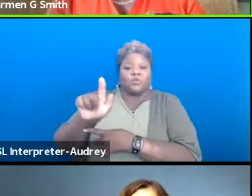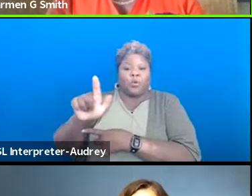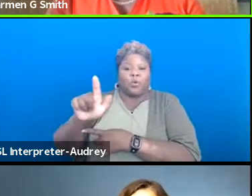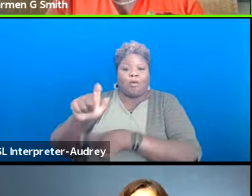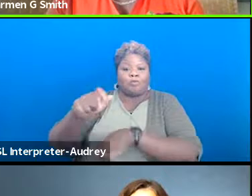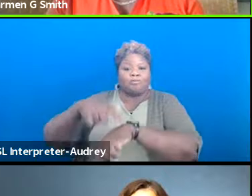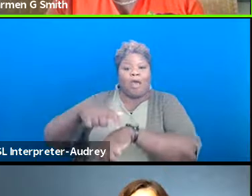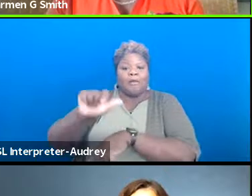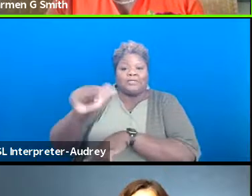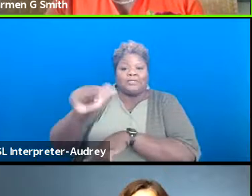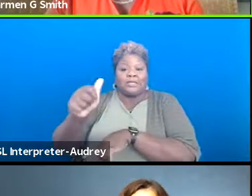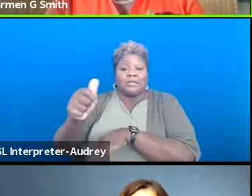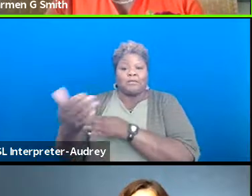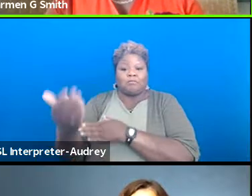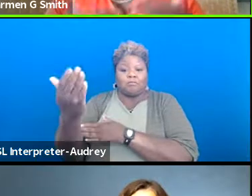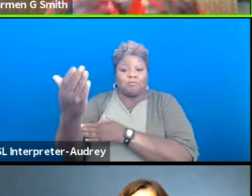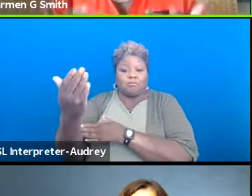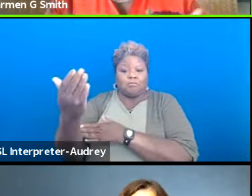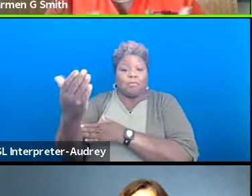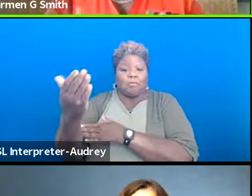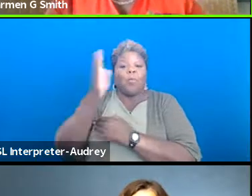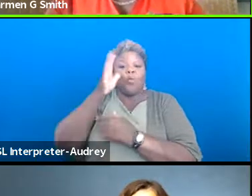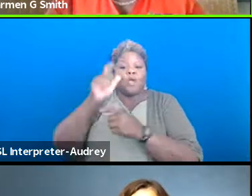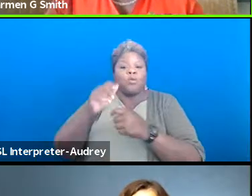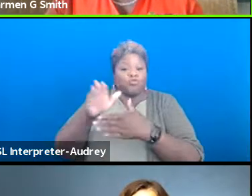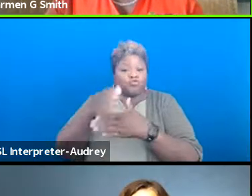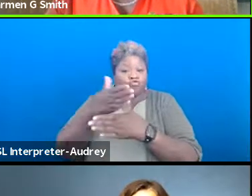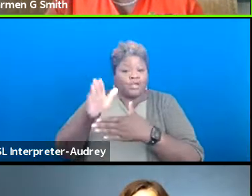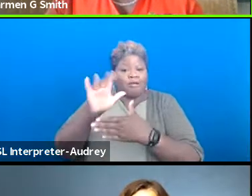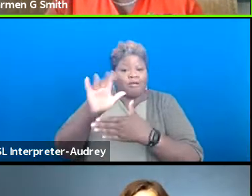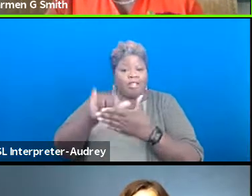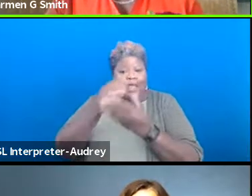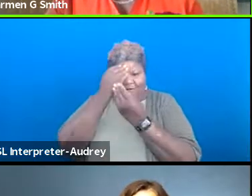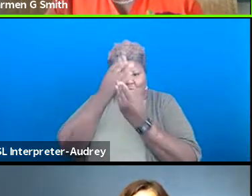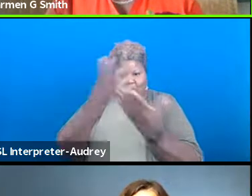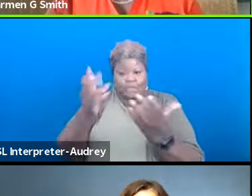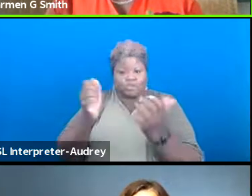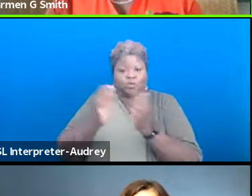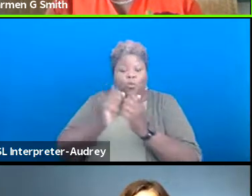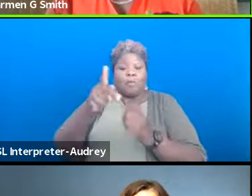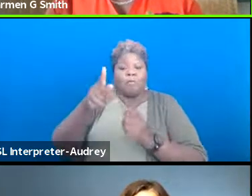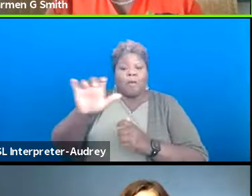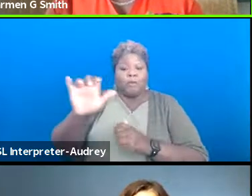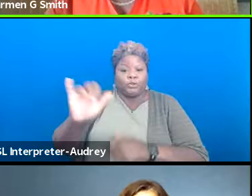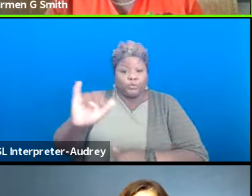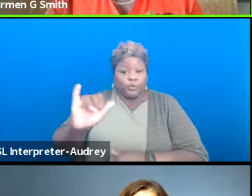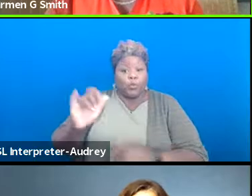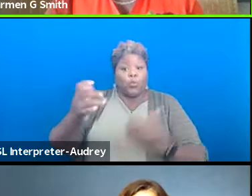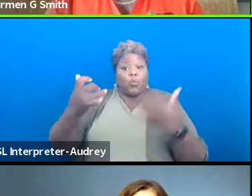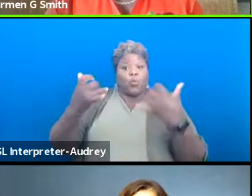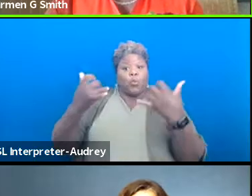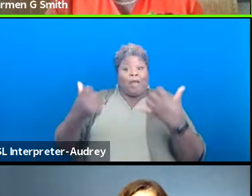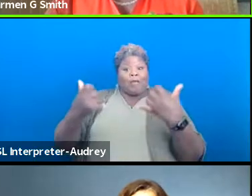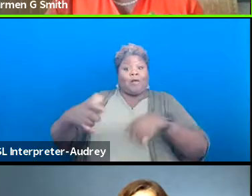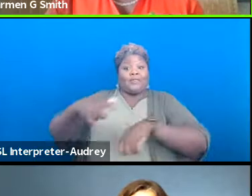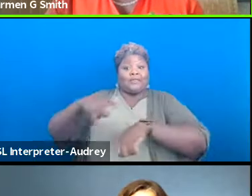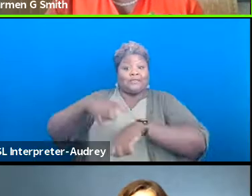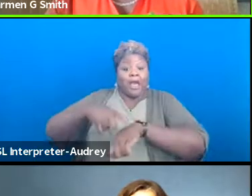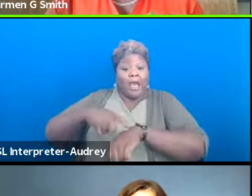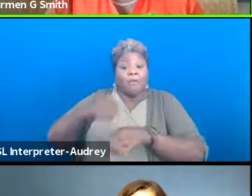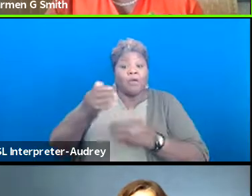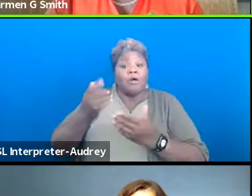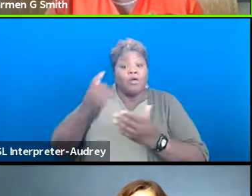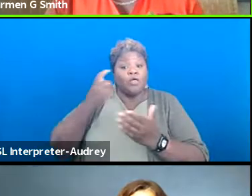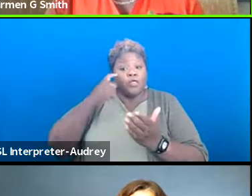a.m. And we will share that information with the public. At this particular time, the notice of